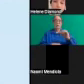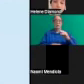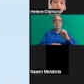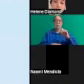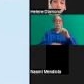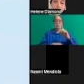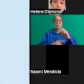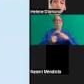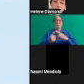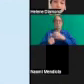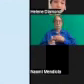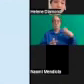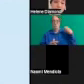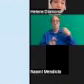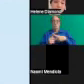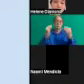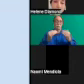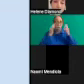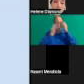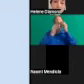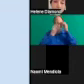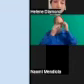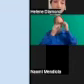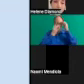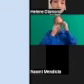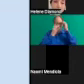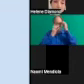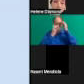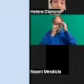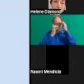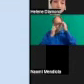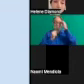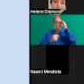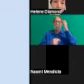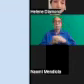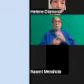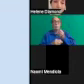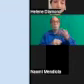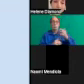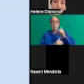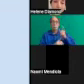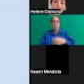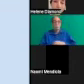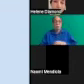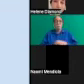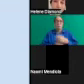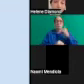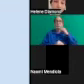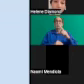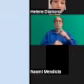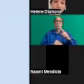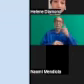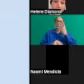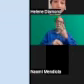NASW California Disabilities Council. I'll take just a couple minutes to give the overview of